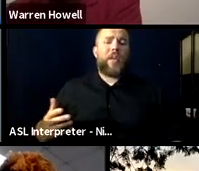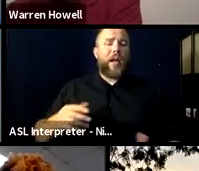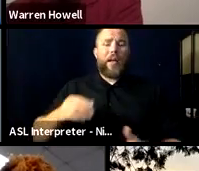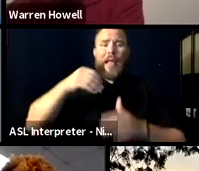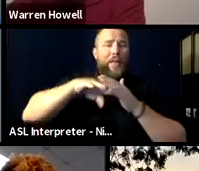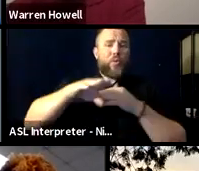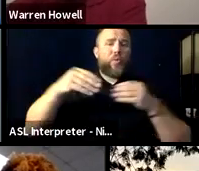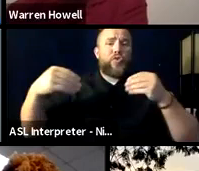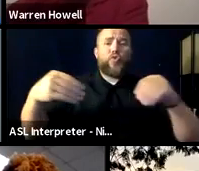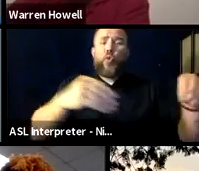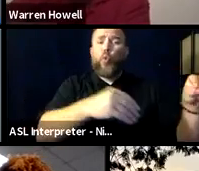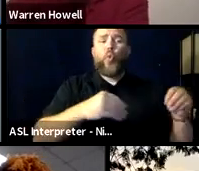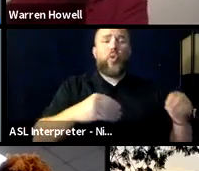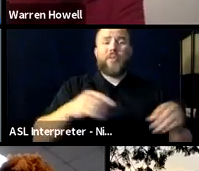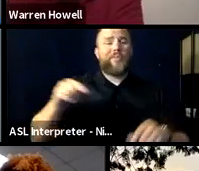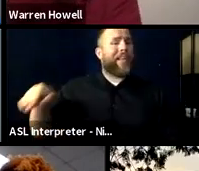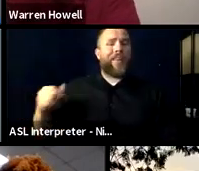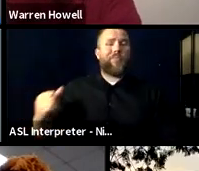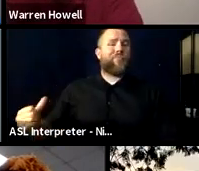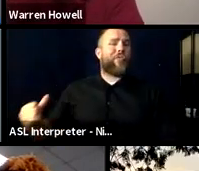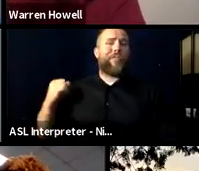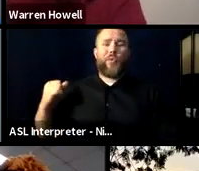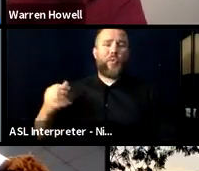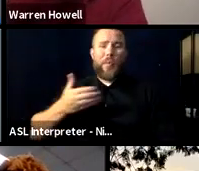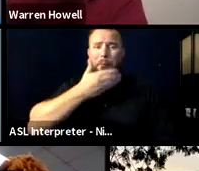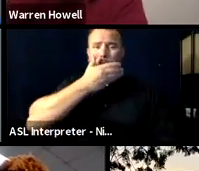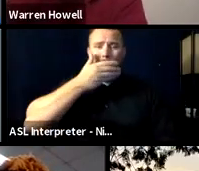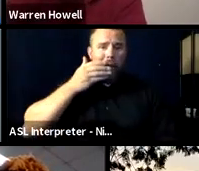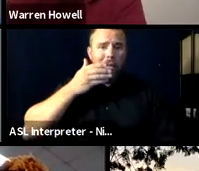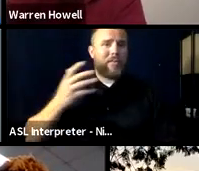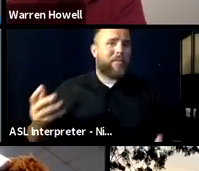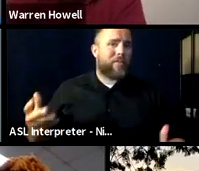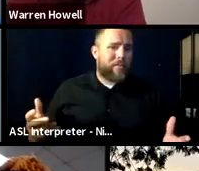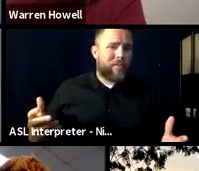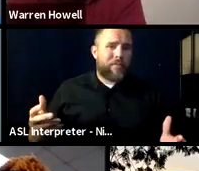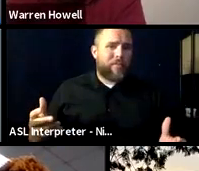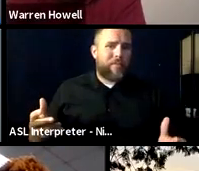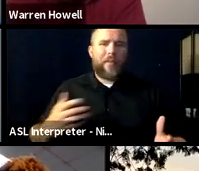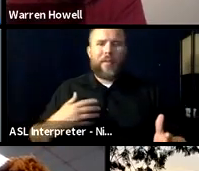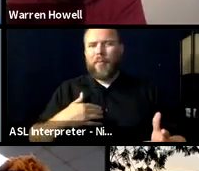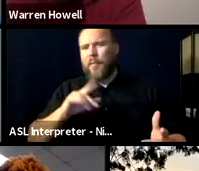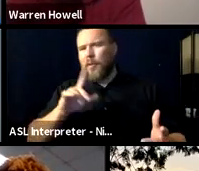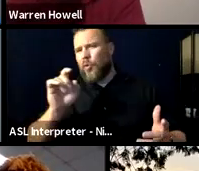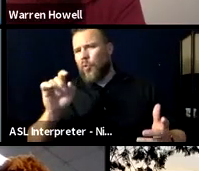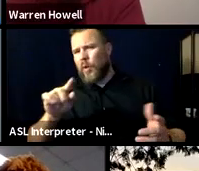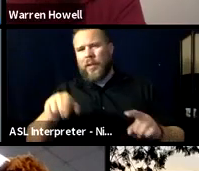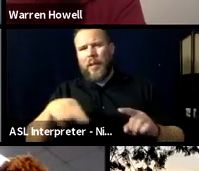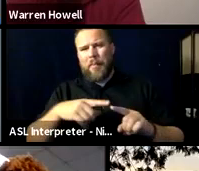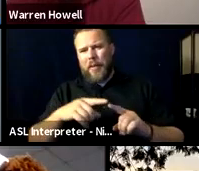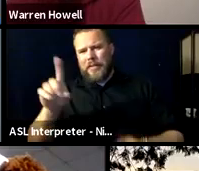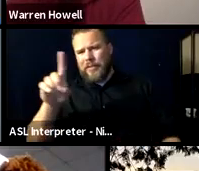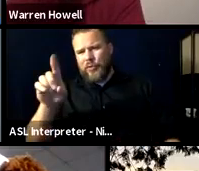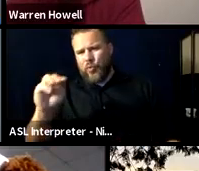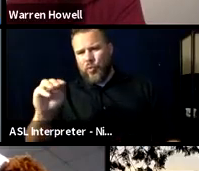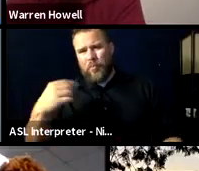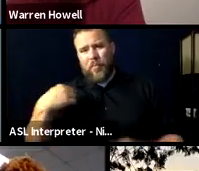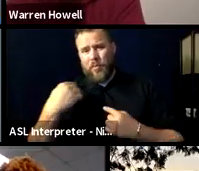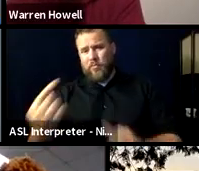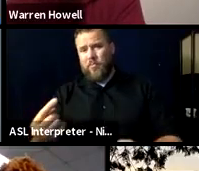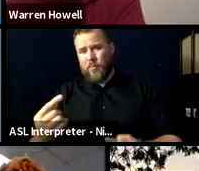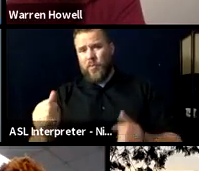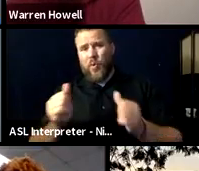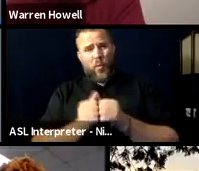My other question is, even with the Zooms that we were doing over the summer, I mean, I appreciate